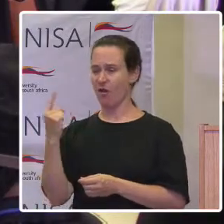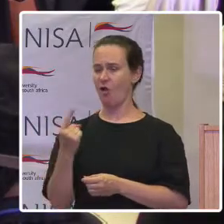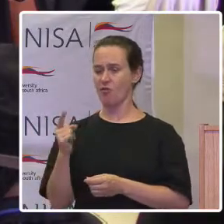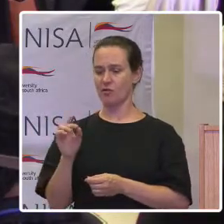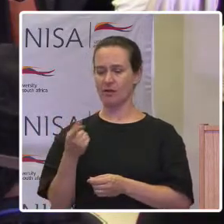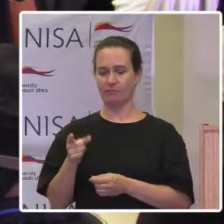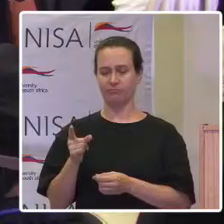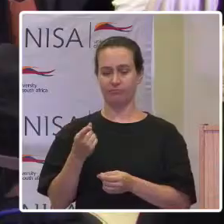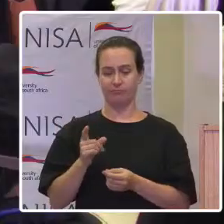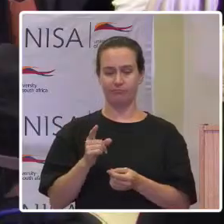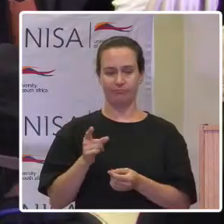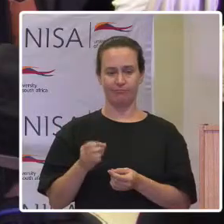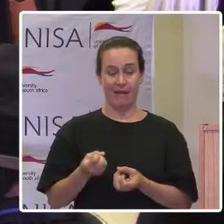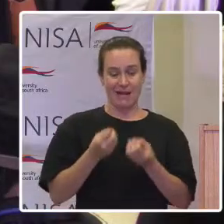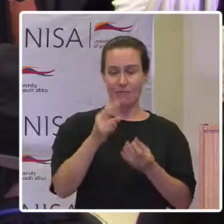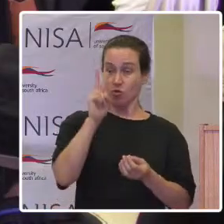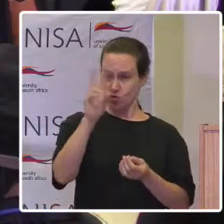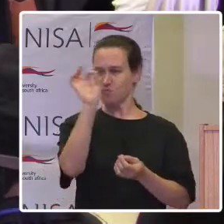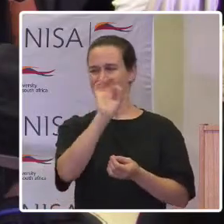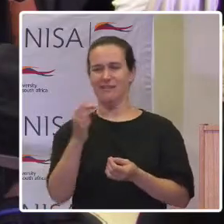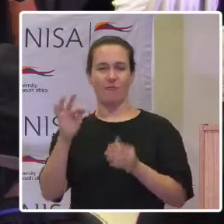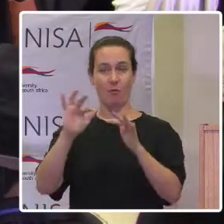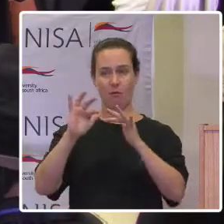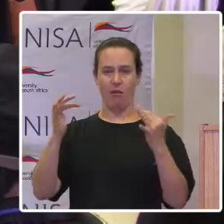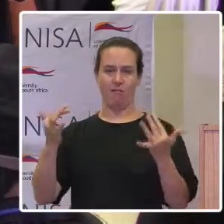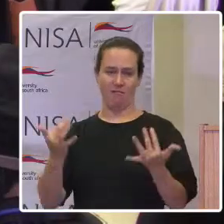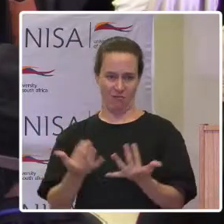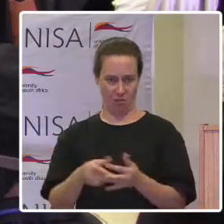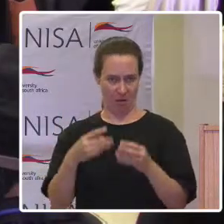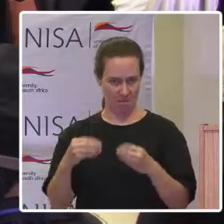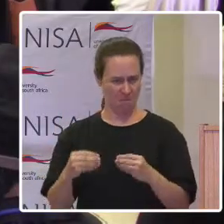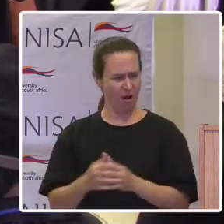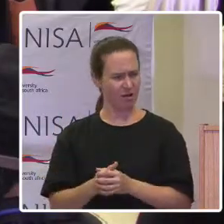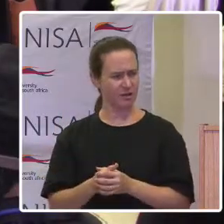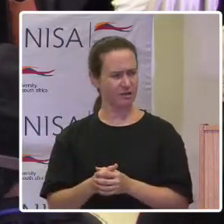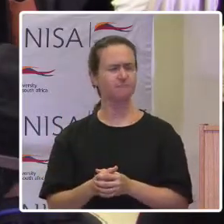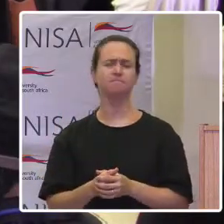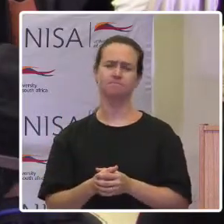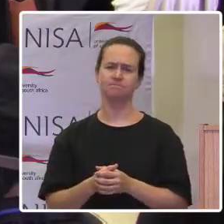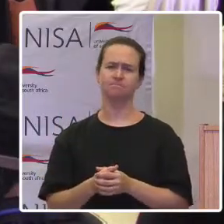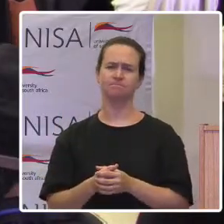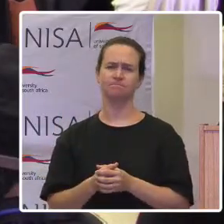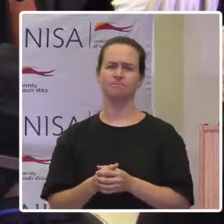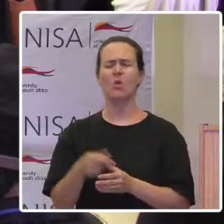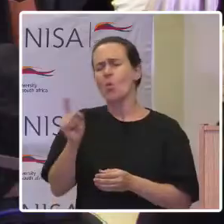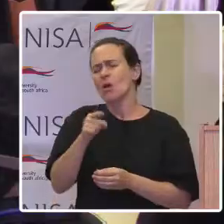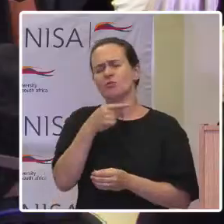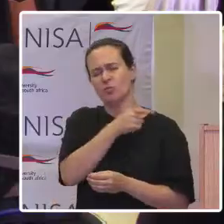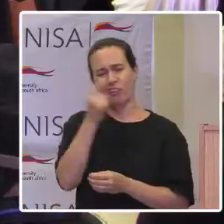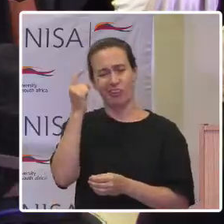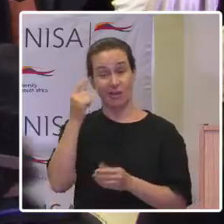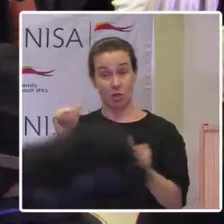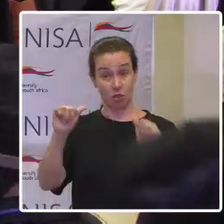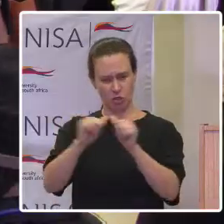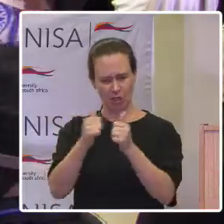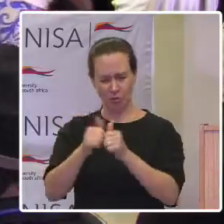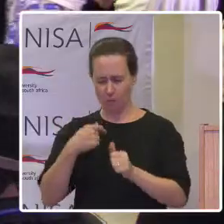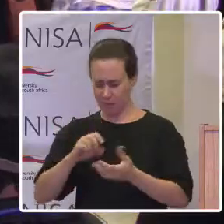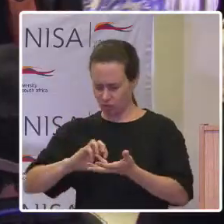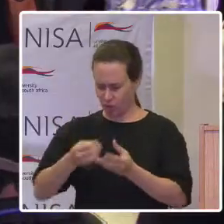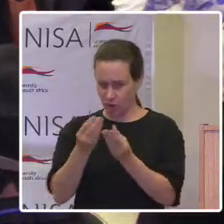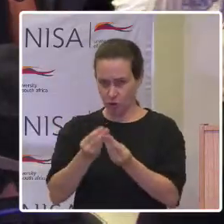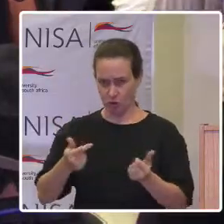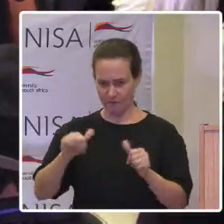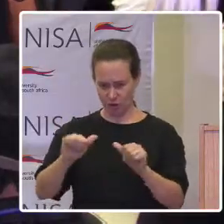airport incomes. So my question is that what are the infrastructure challenges that must be put